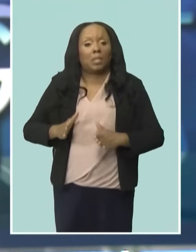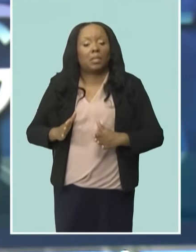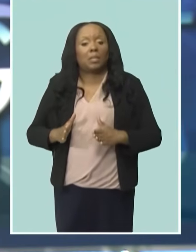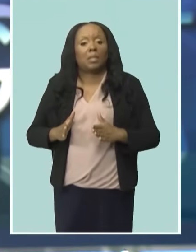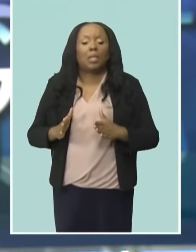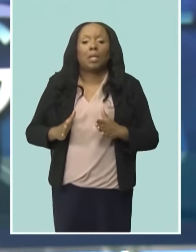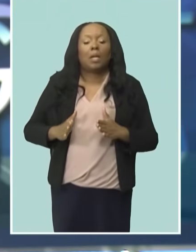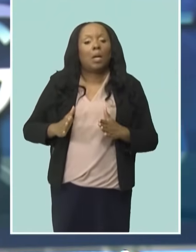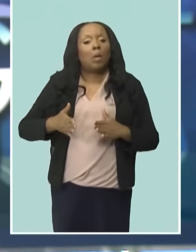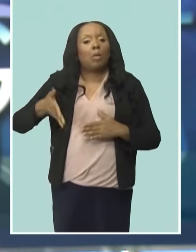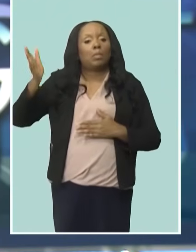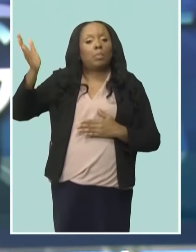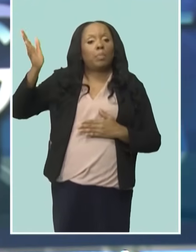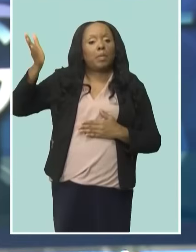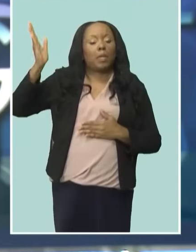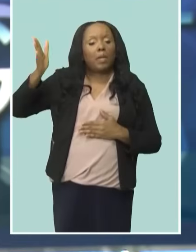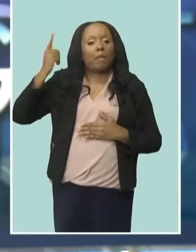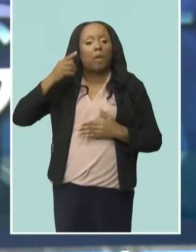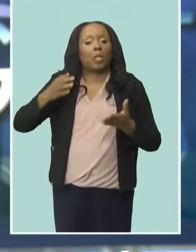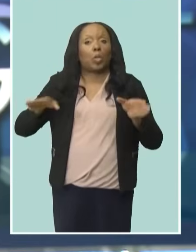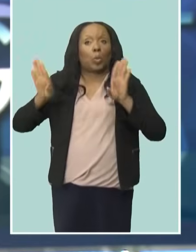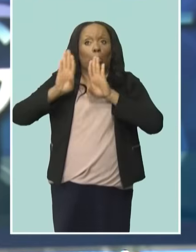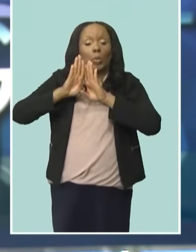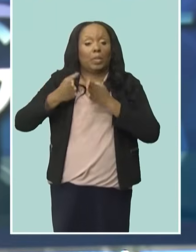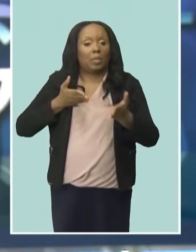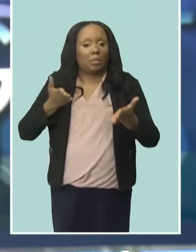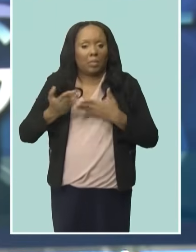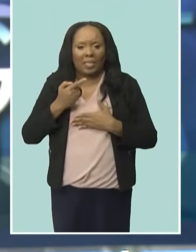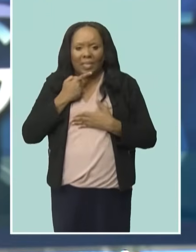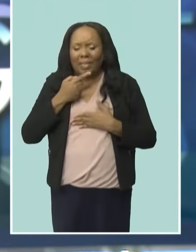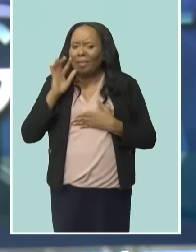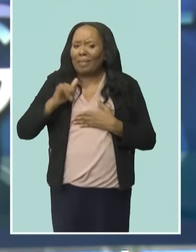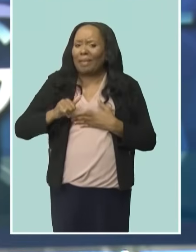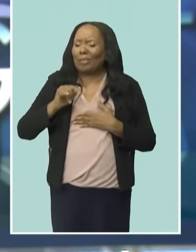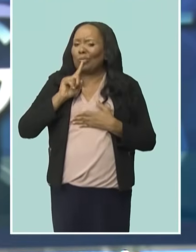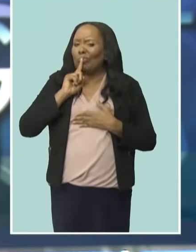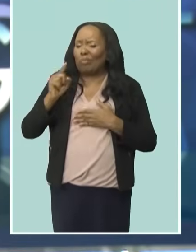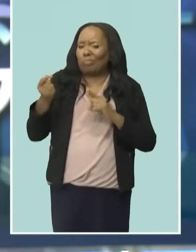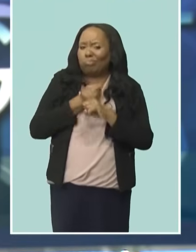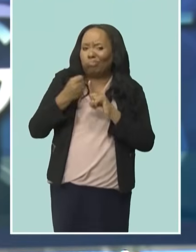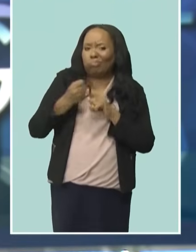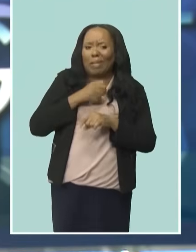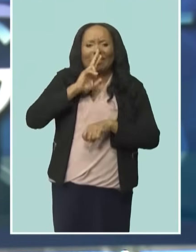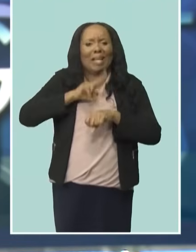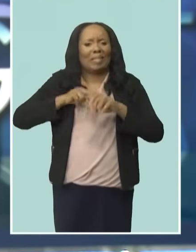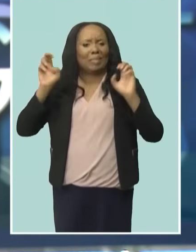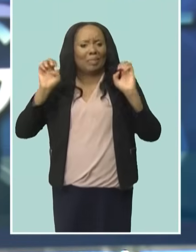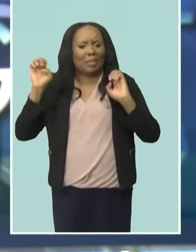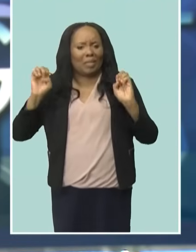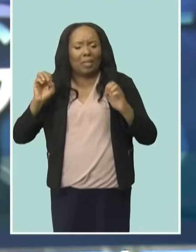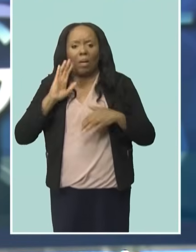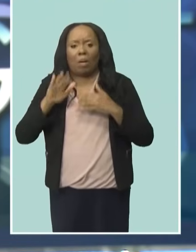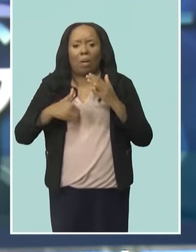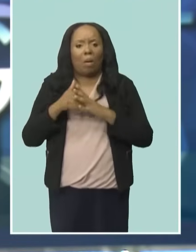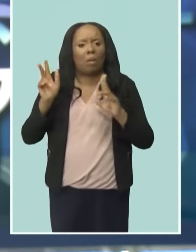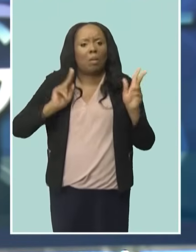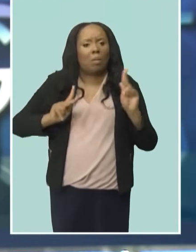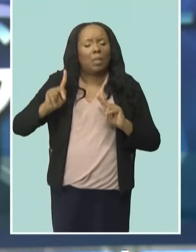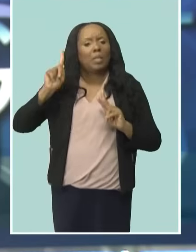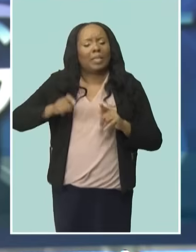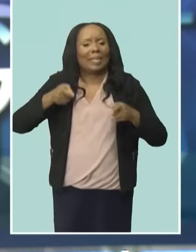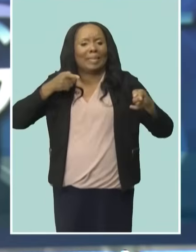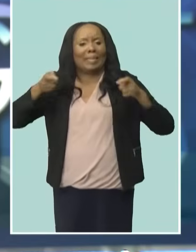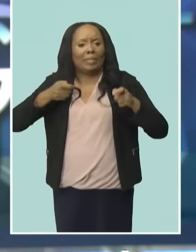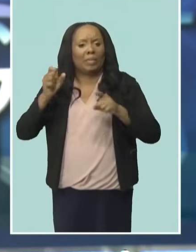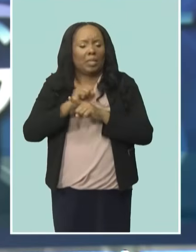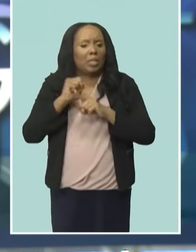on domestic violence, the minister declared the issue a national emergency, urging all sectors to confront the crisis at its